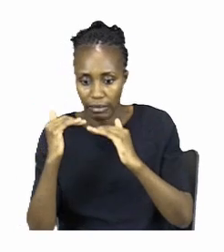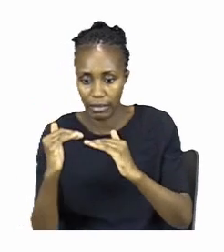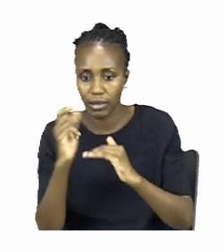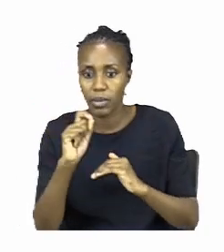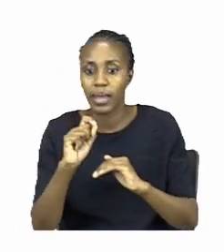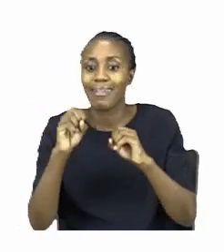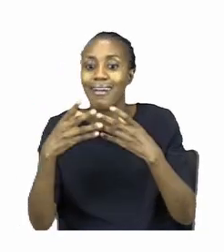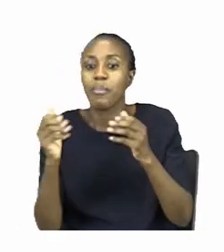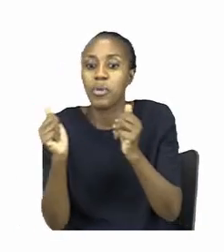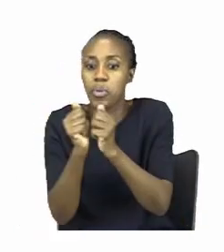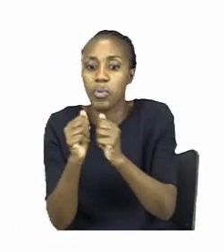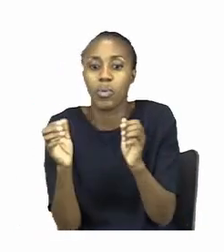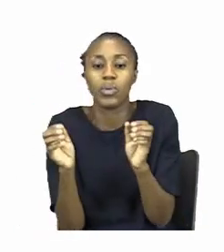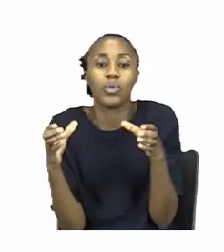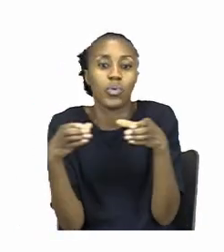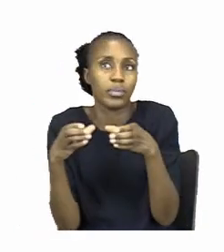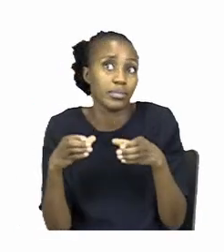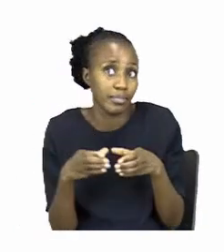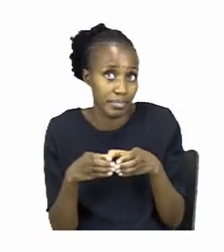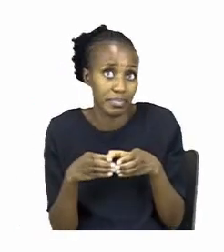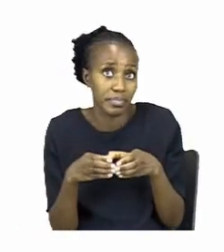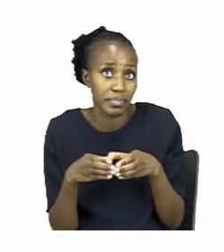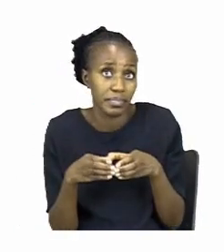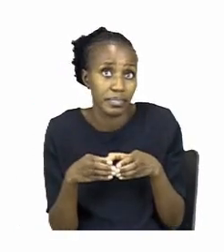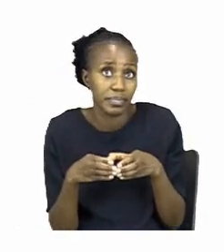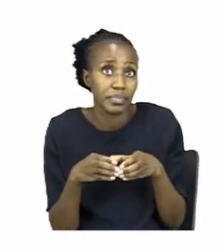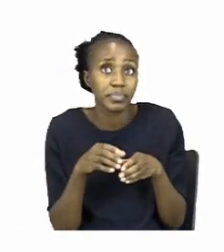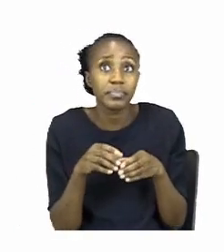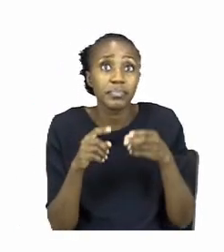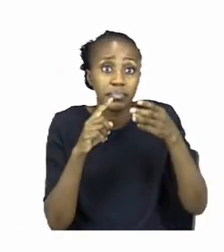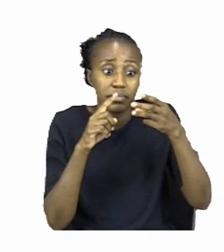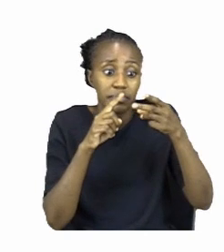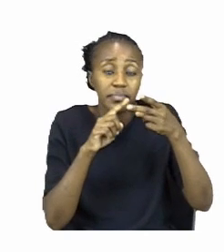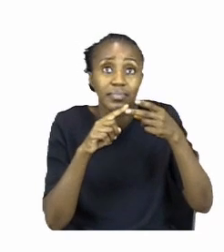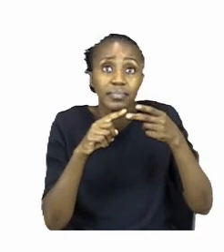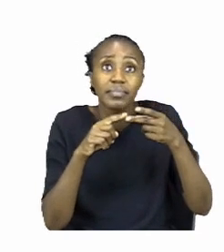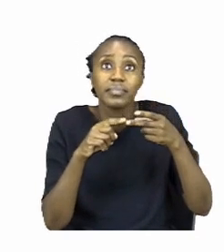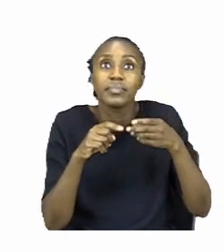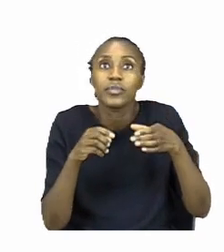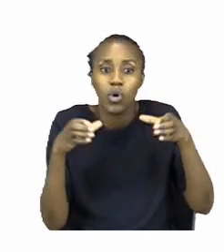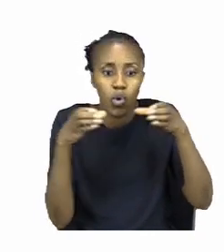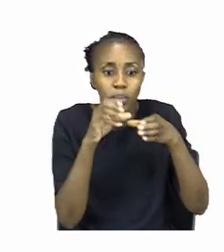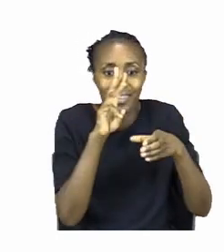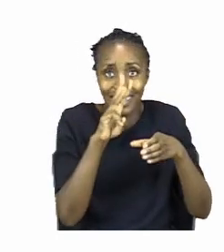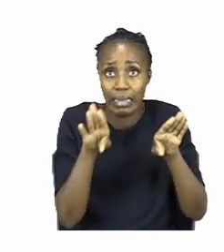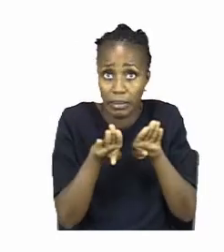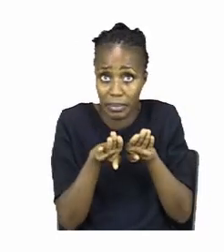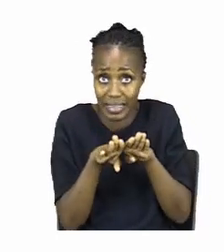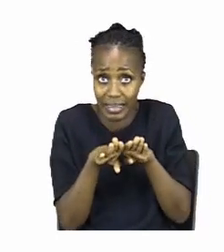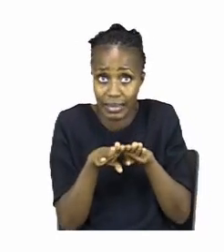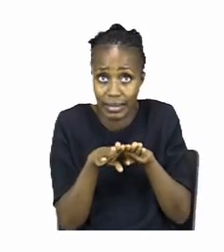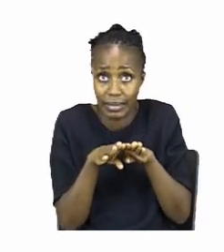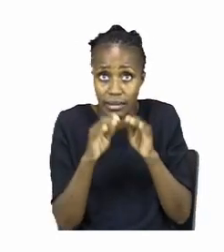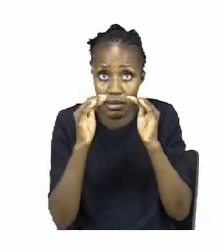or the first sum, it says they make groups of 3. And then in your little rectangular block, you